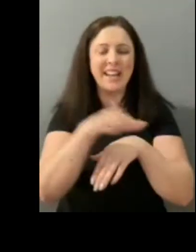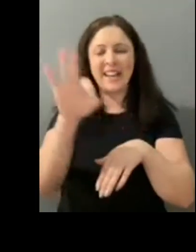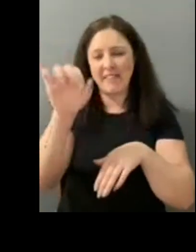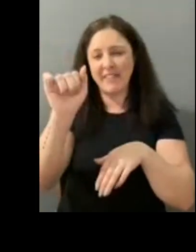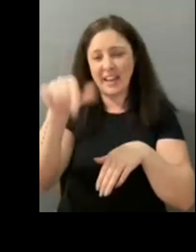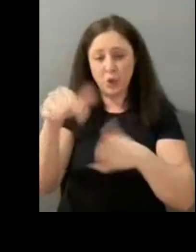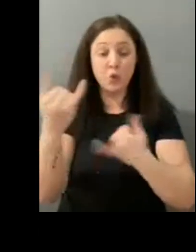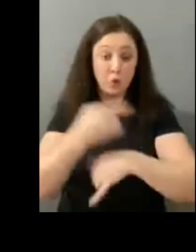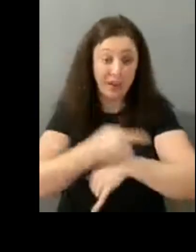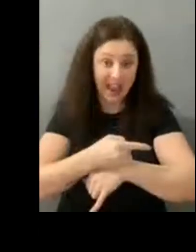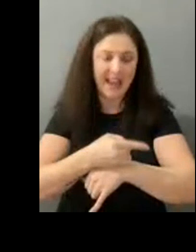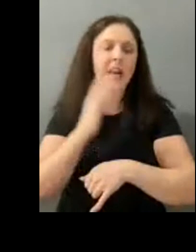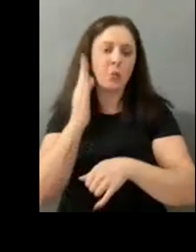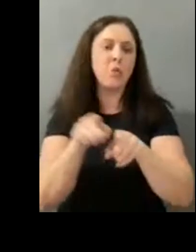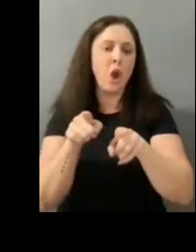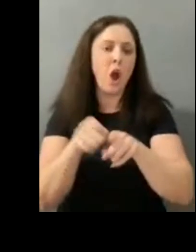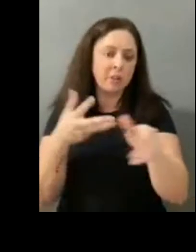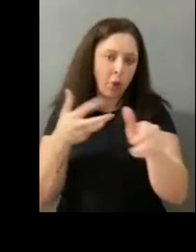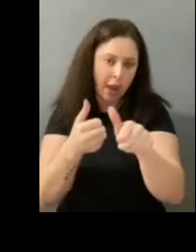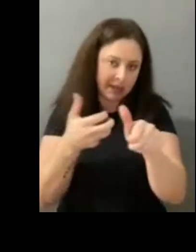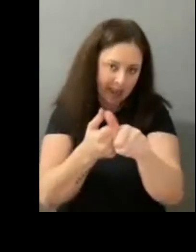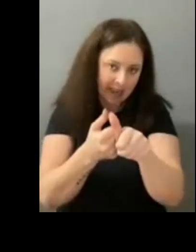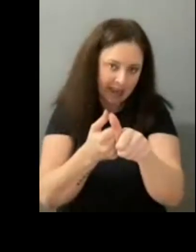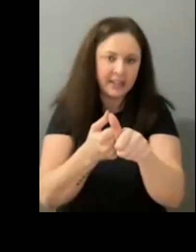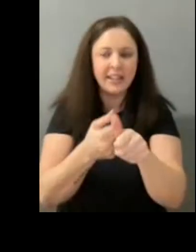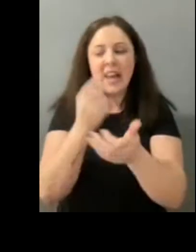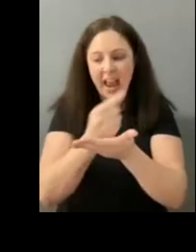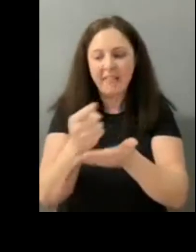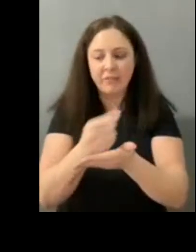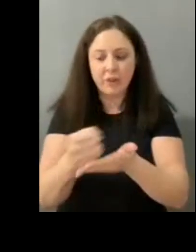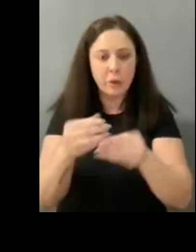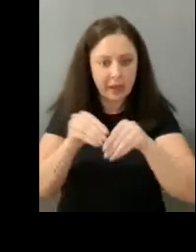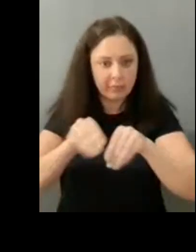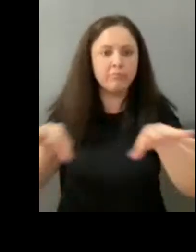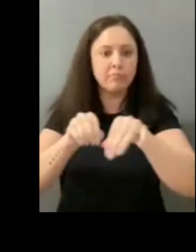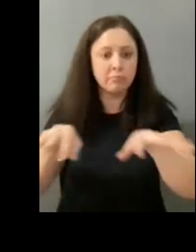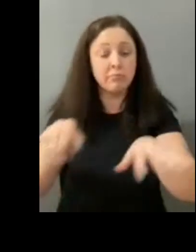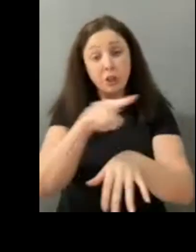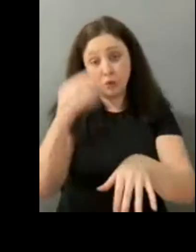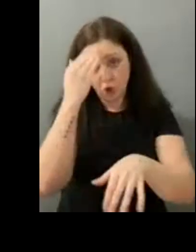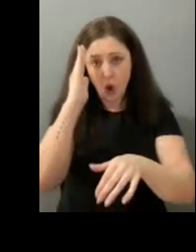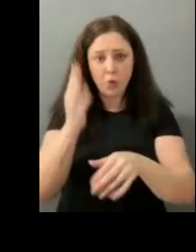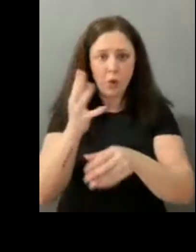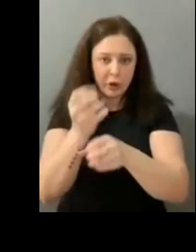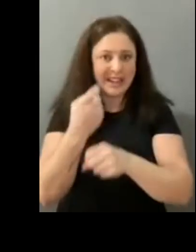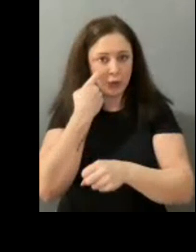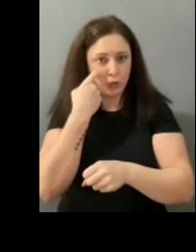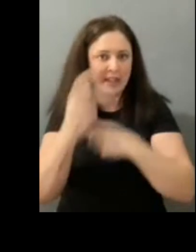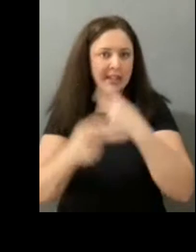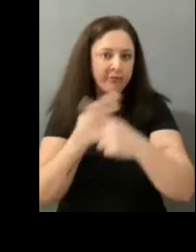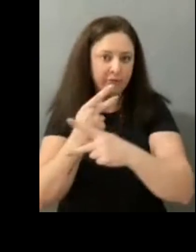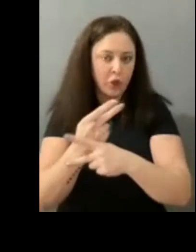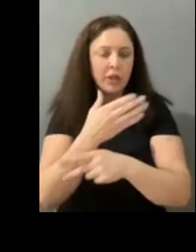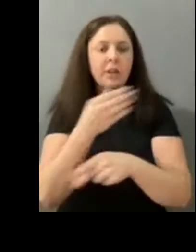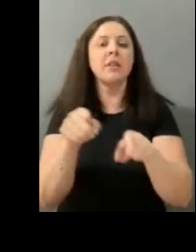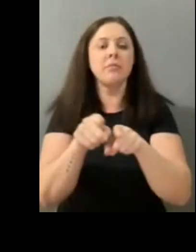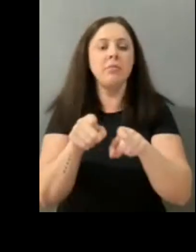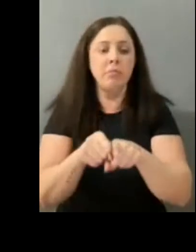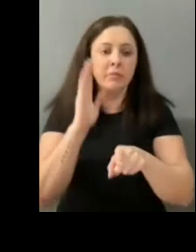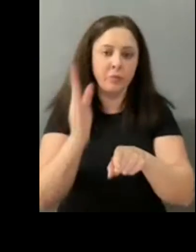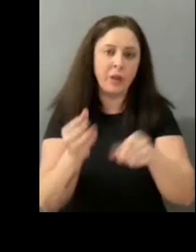but then we'll send an updated list each week, and it'll be dated so folks will know they have the most current version. And then we'll also start